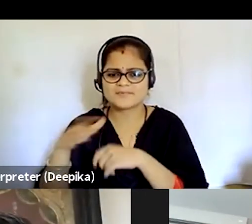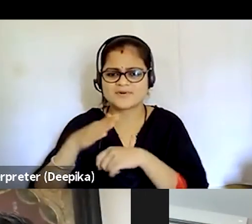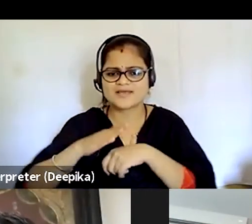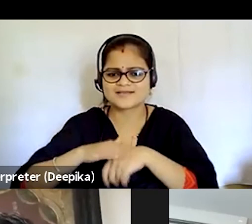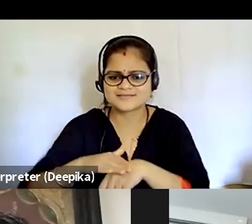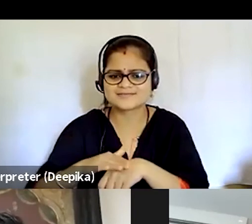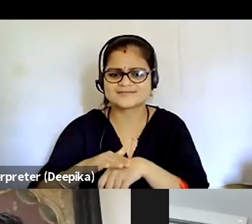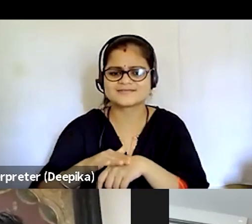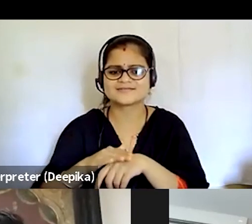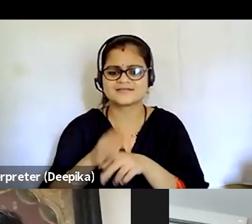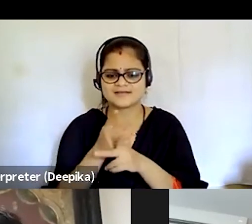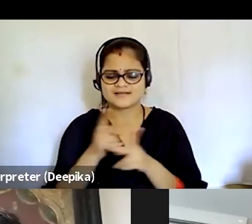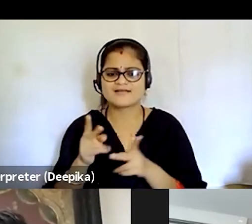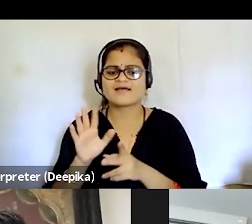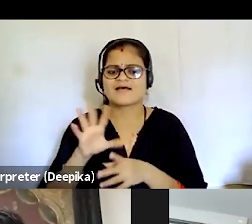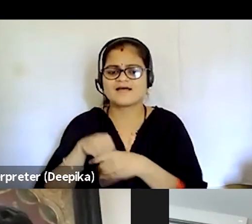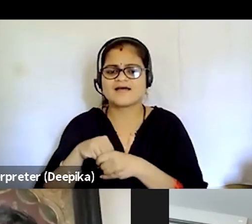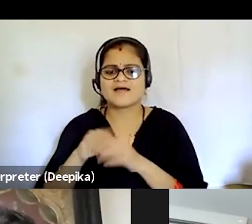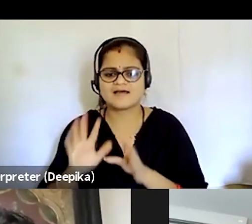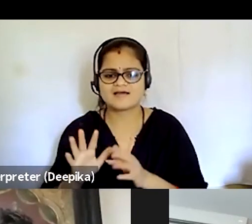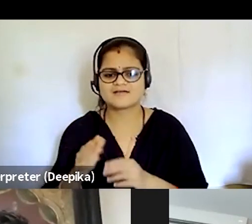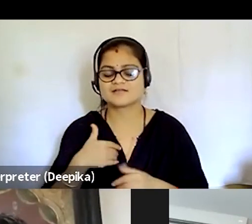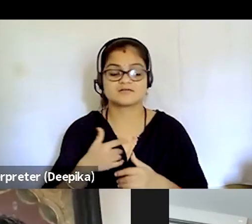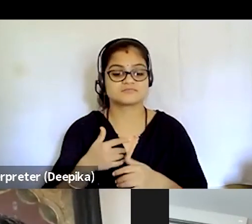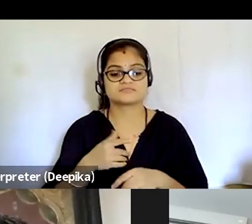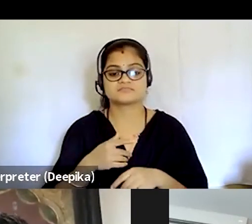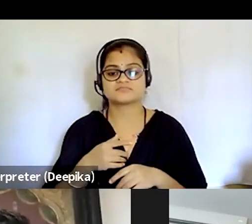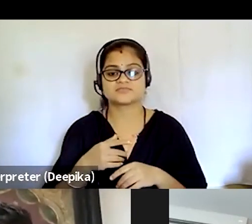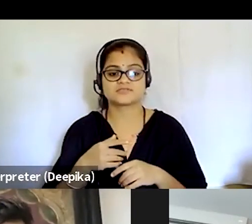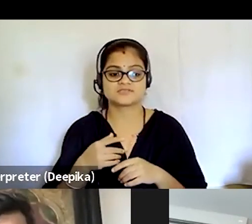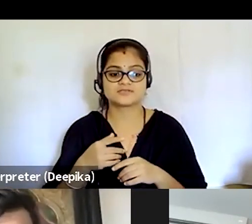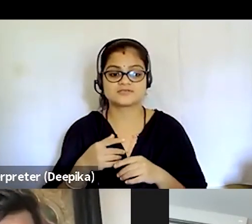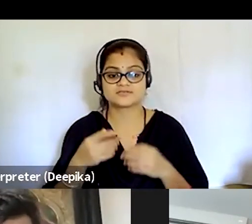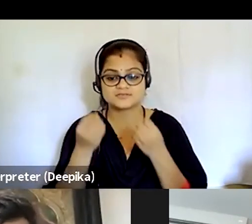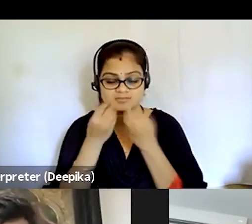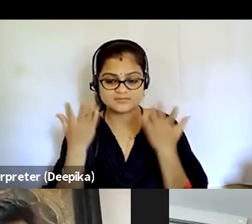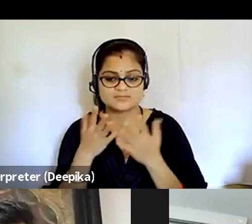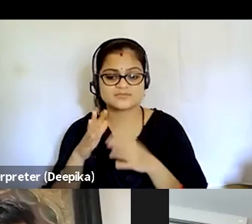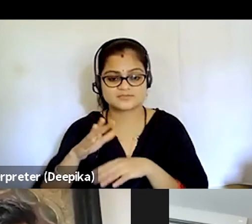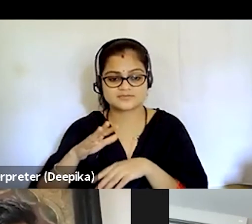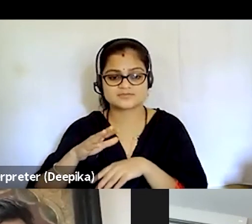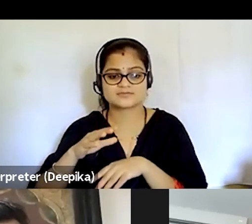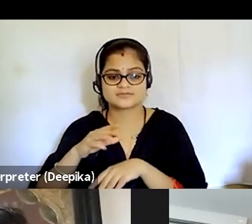in various kind of spaces, and that was amazing. So I still do it now. I kind of do it